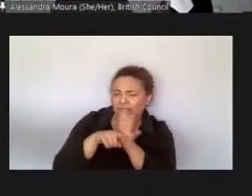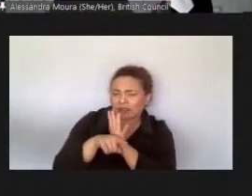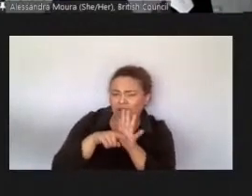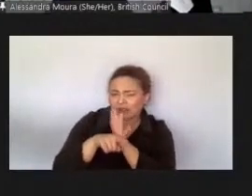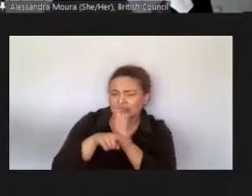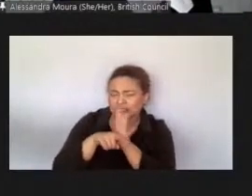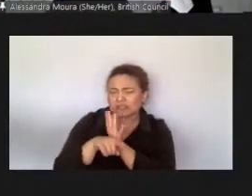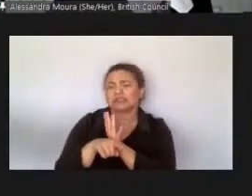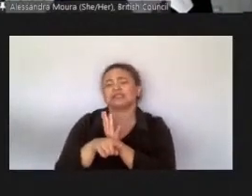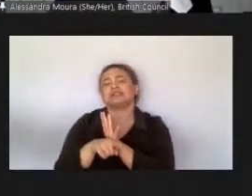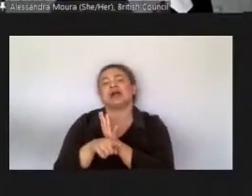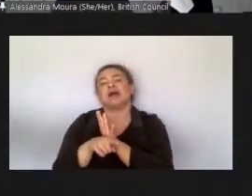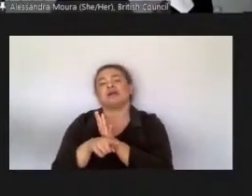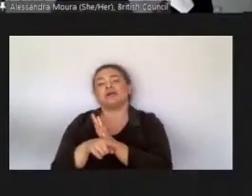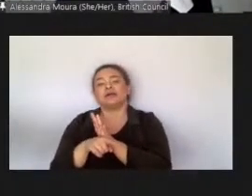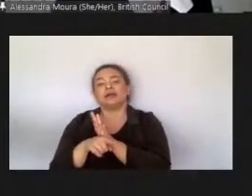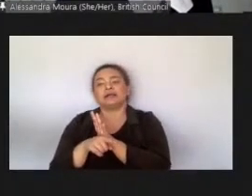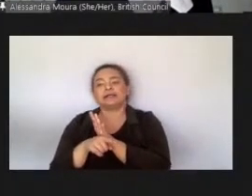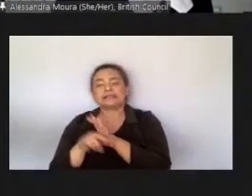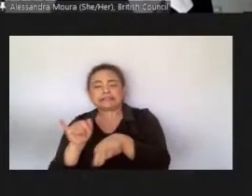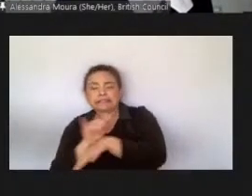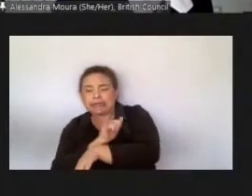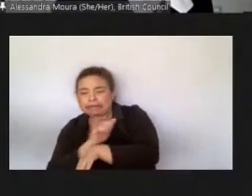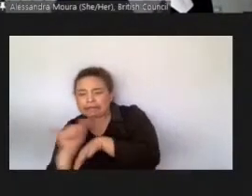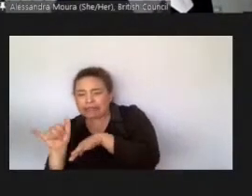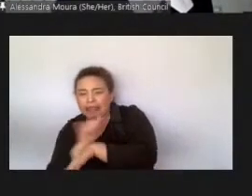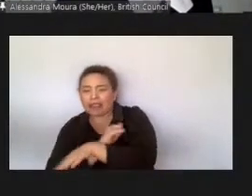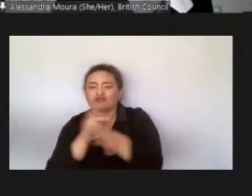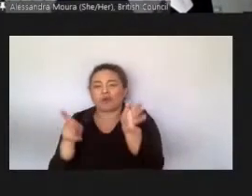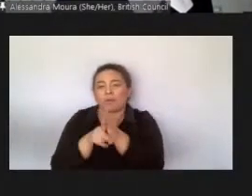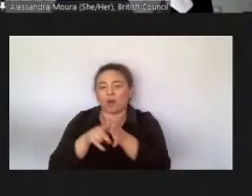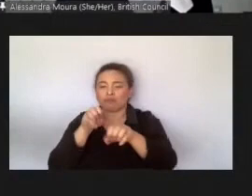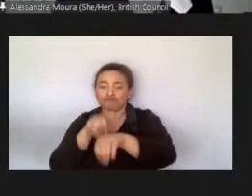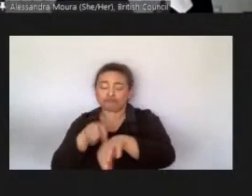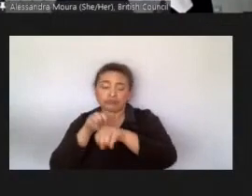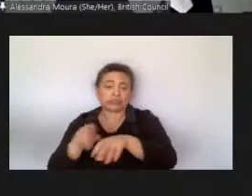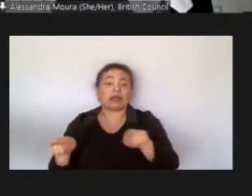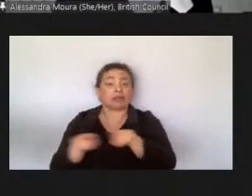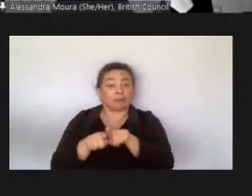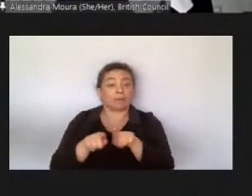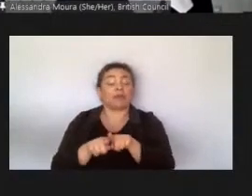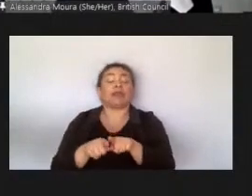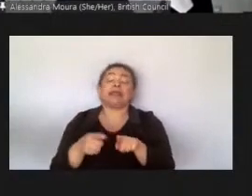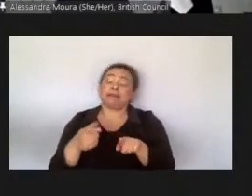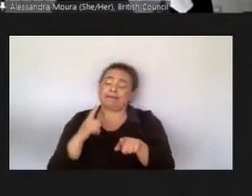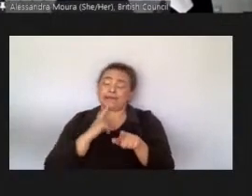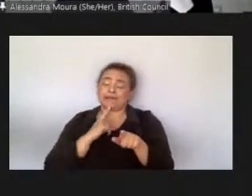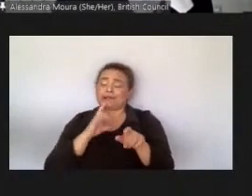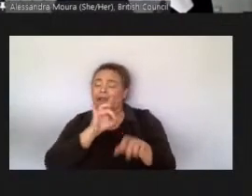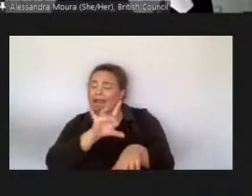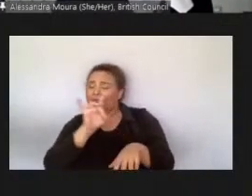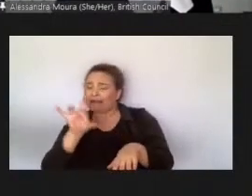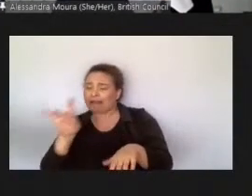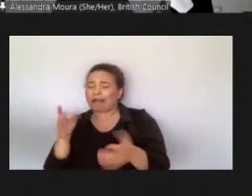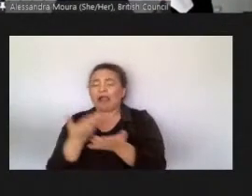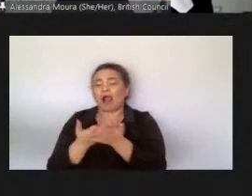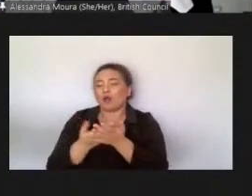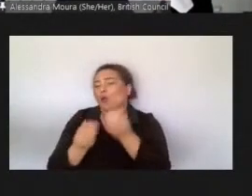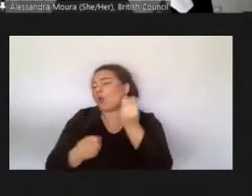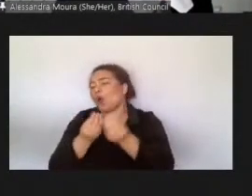your learners, yourself, your teaching, and the English language. List simple goals for yourself, such as trying group work or pair